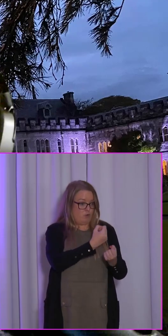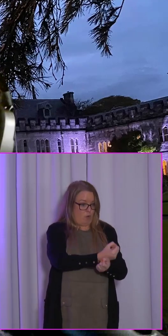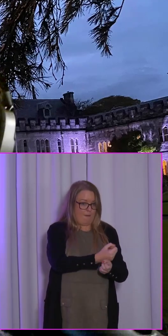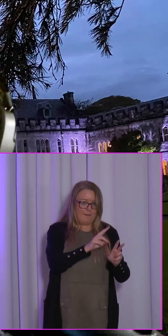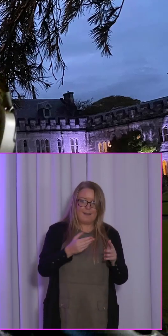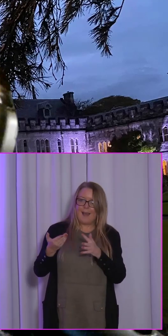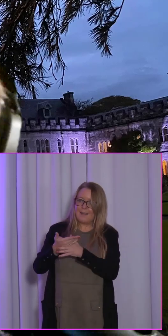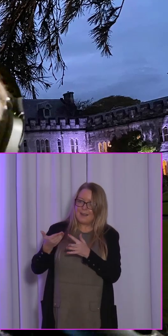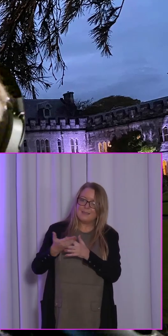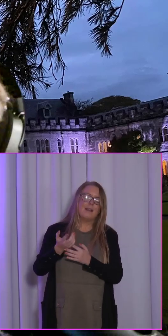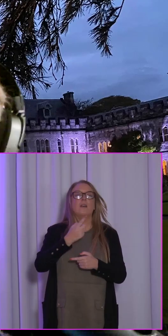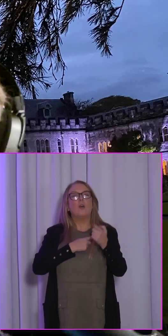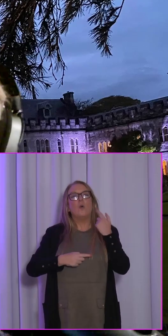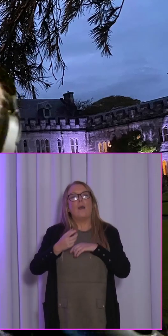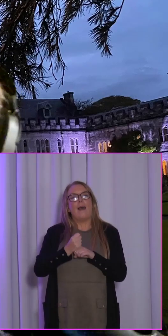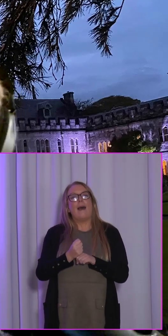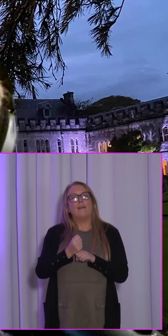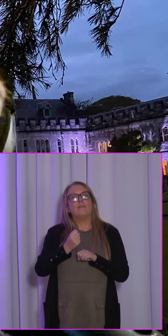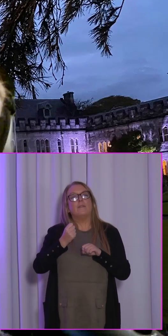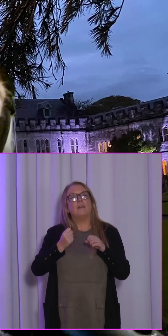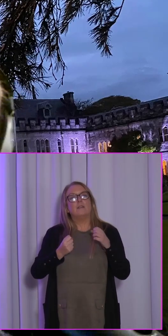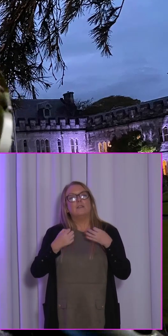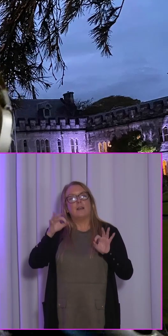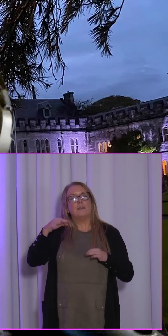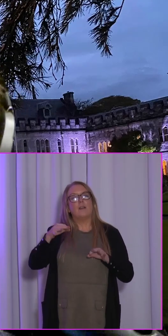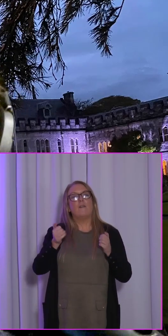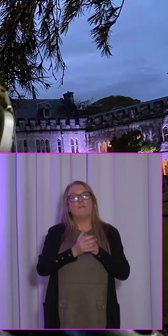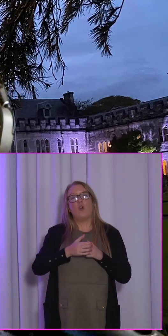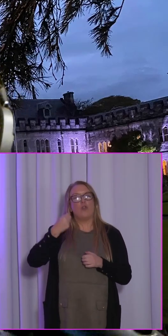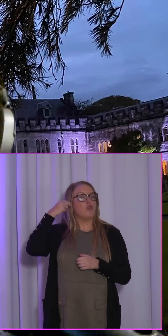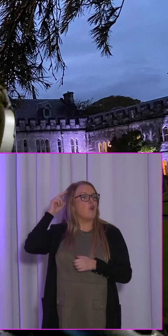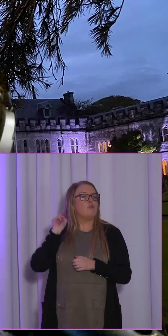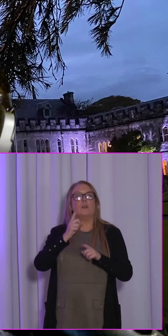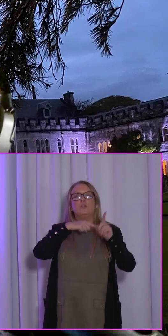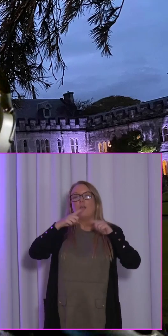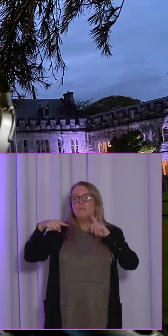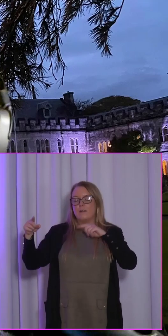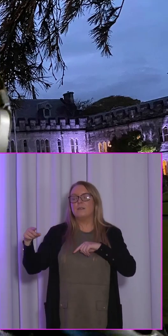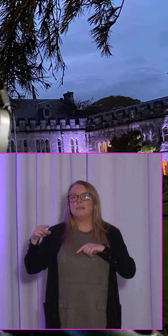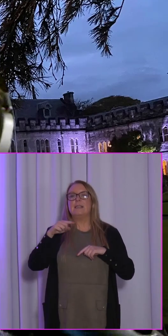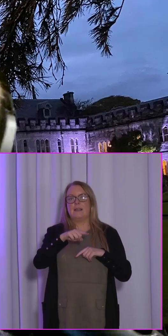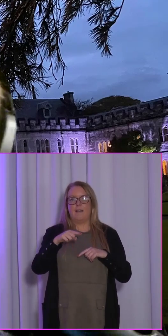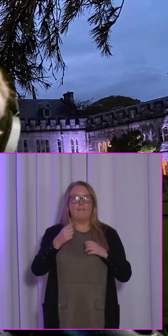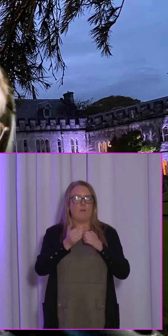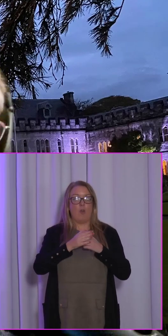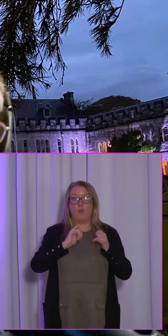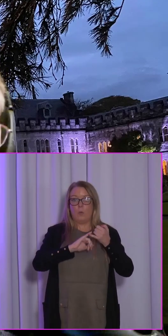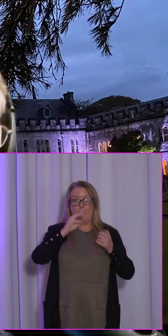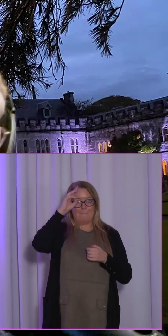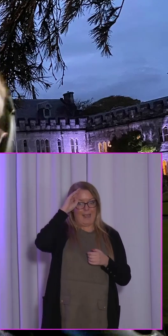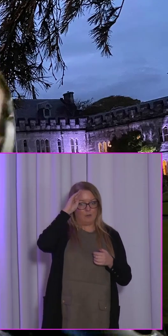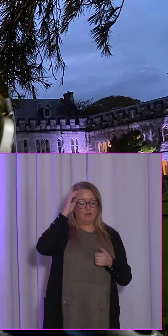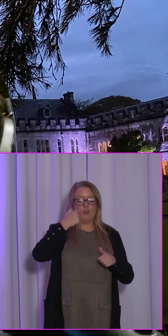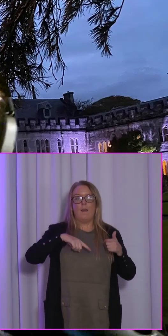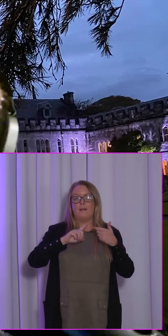development in neurodiversity for the screen industry to educate screen industry managers, heads of departments, people working